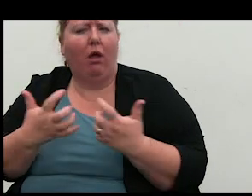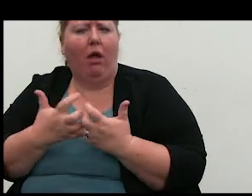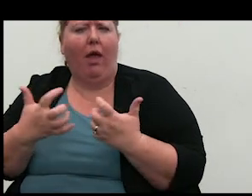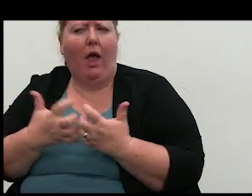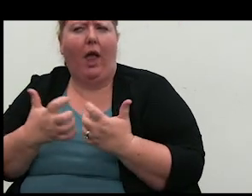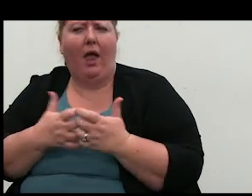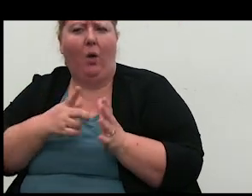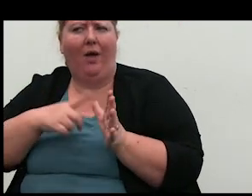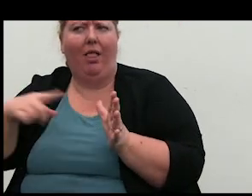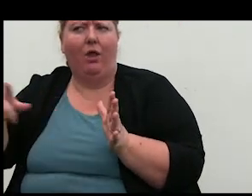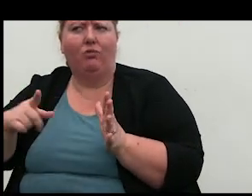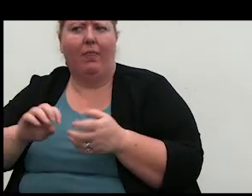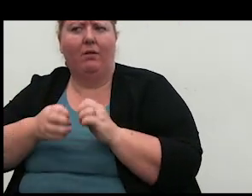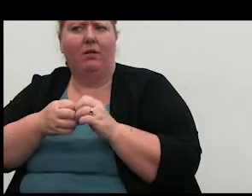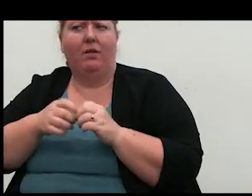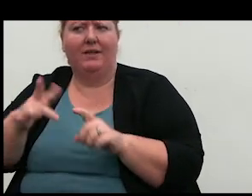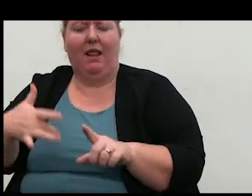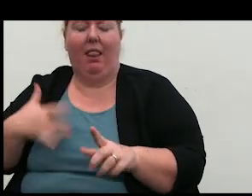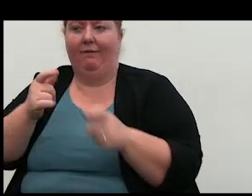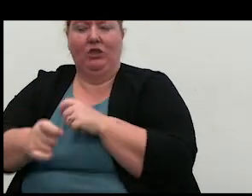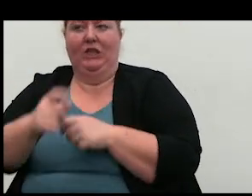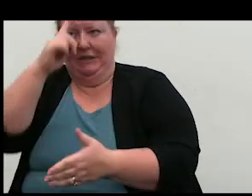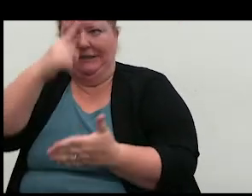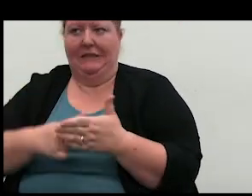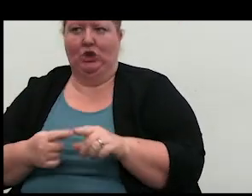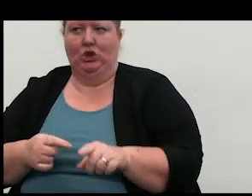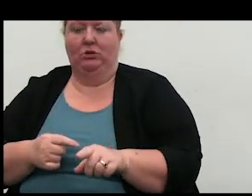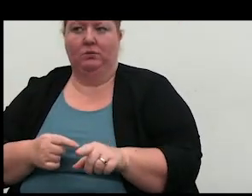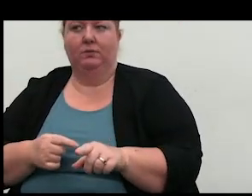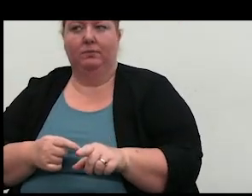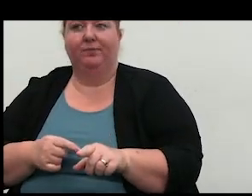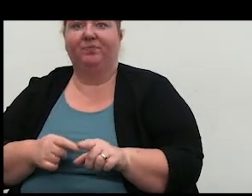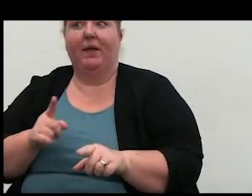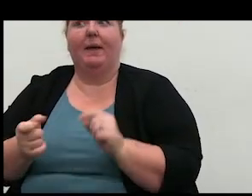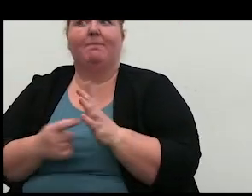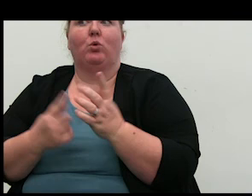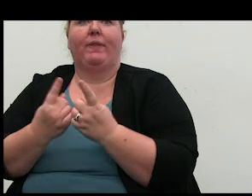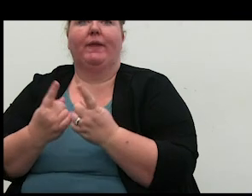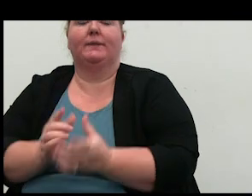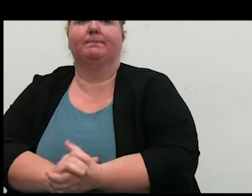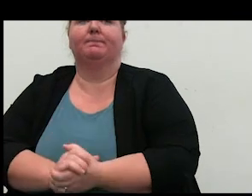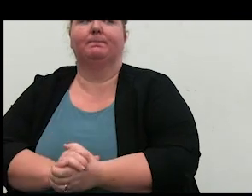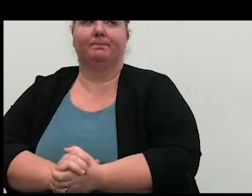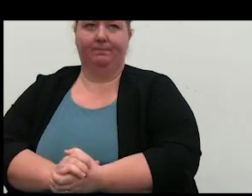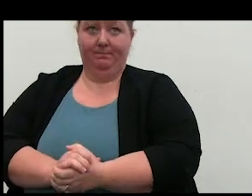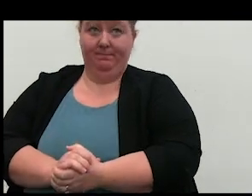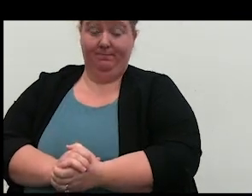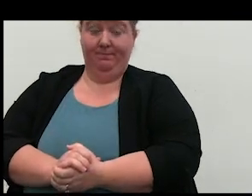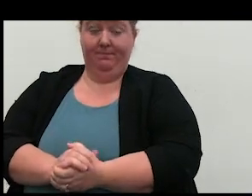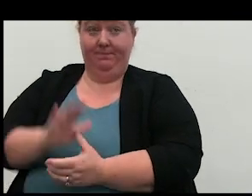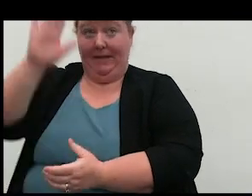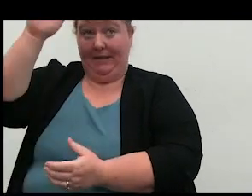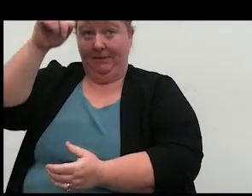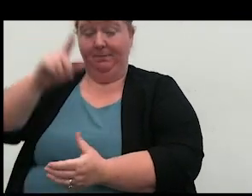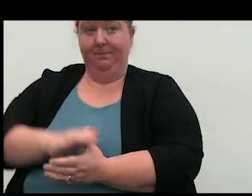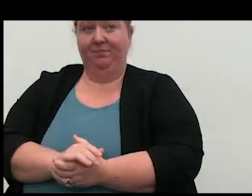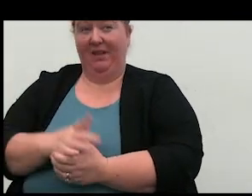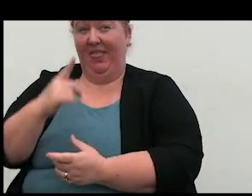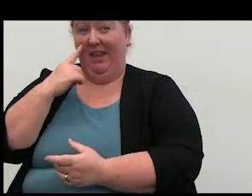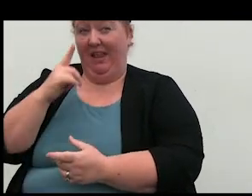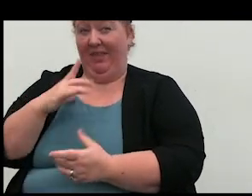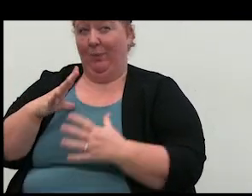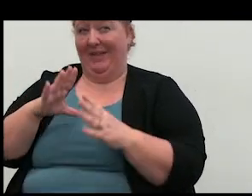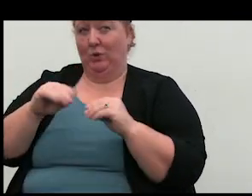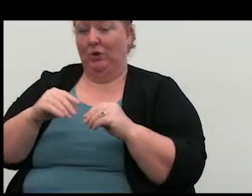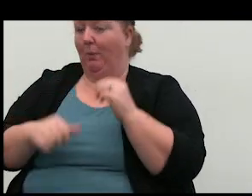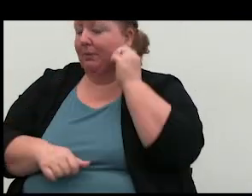how is the algorithm making this life-changing decision? And those are the really important things. So there's a hand at the back, and then we need to stop.